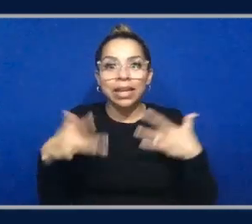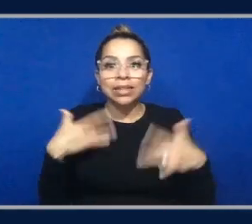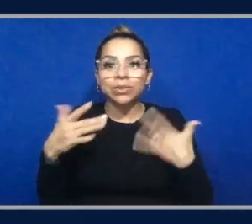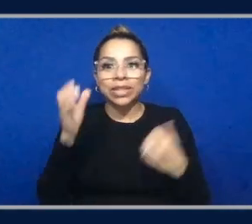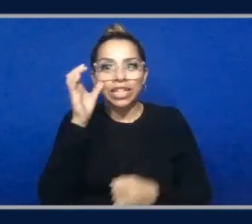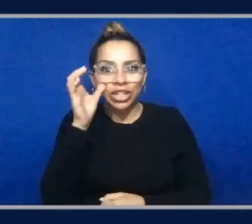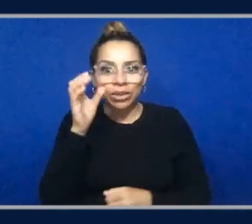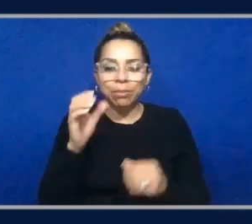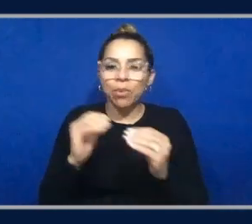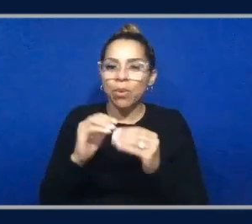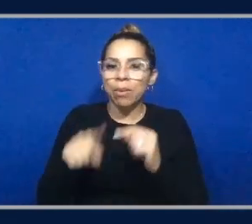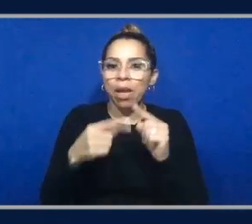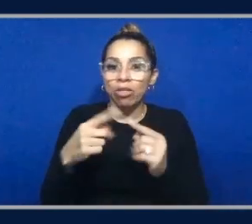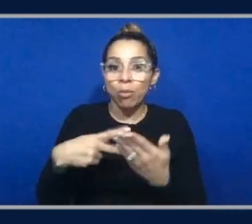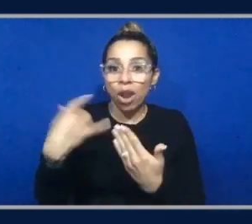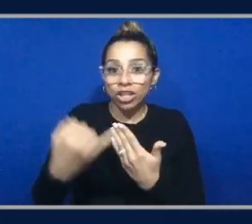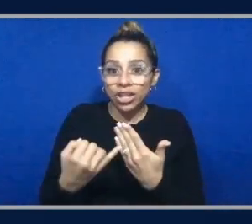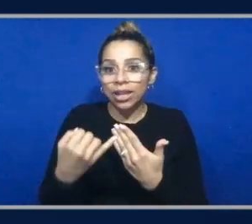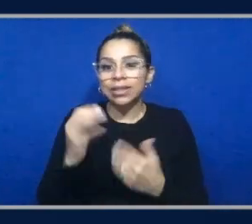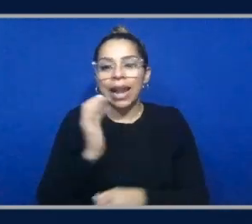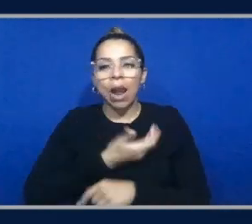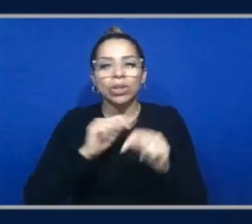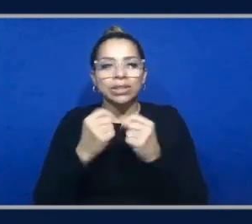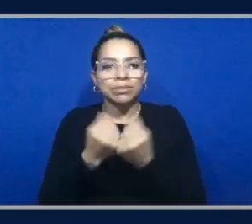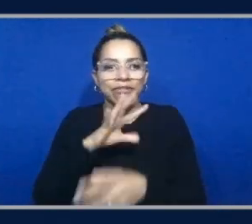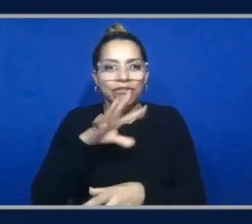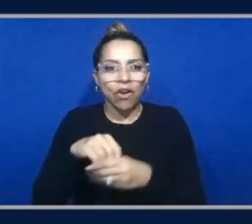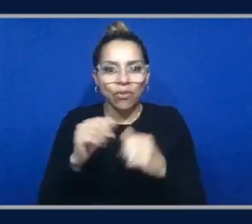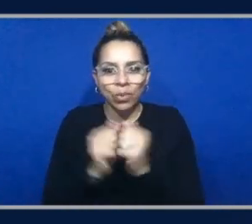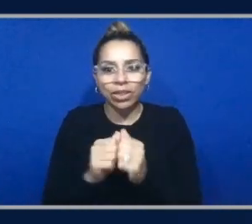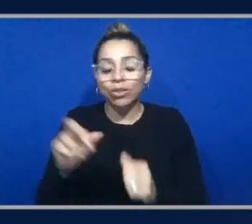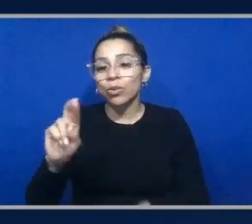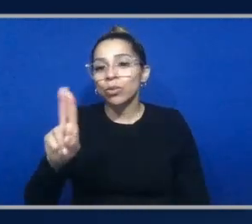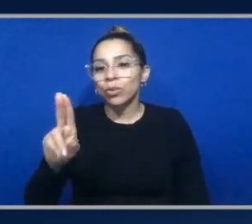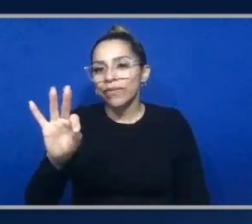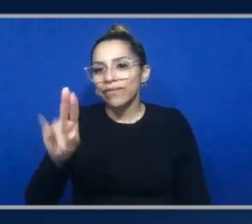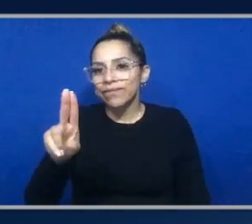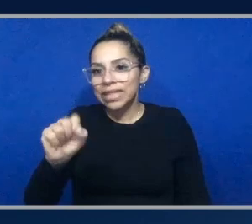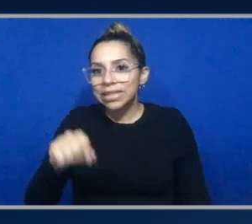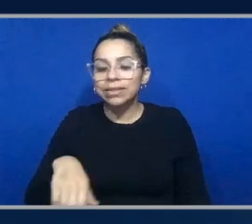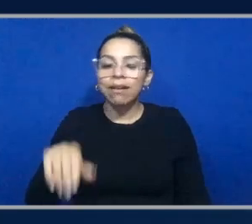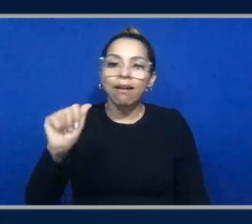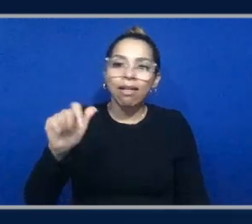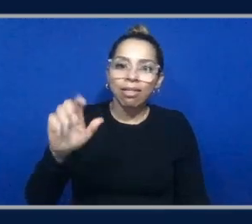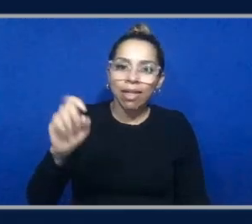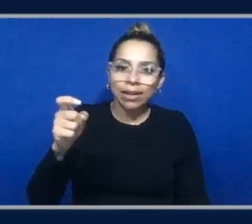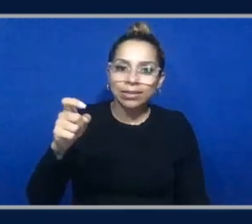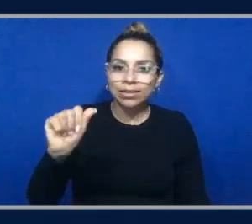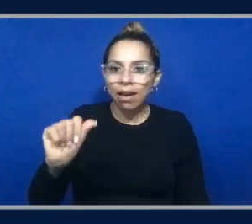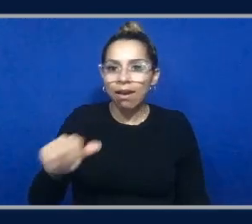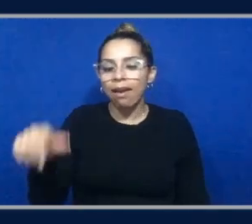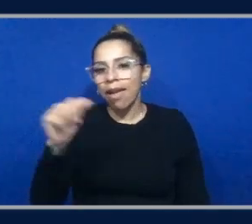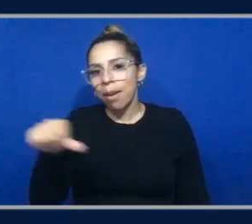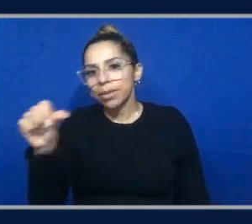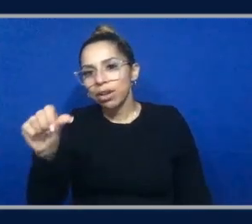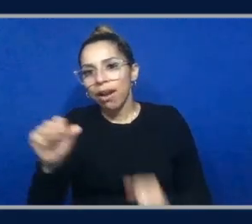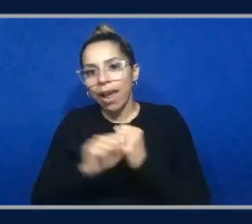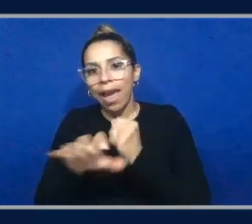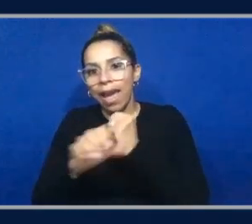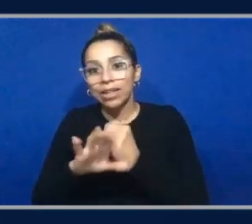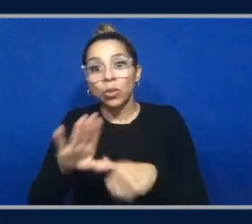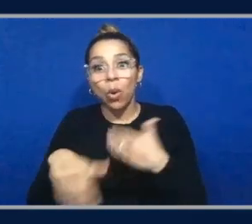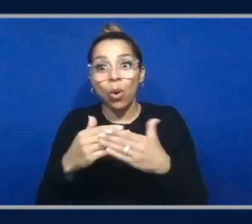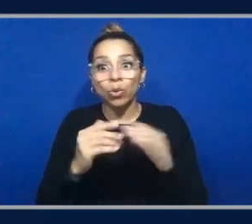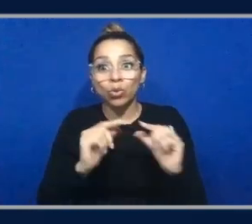work on, and Rufus and Alexa and Amazon Ads, all the groups that we support, and to see those